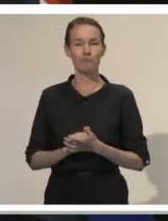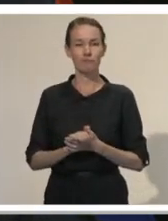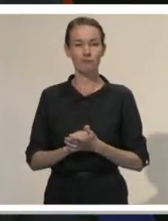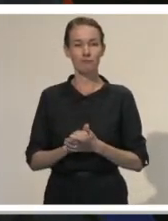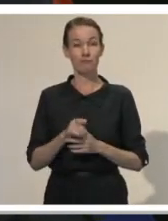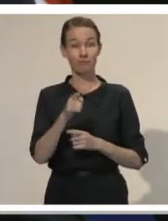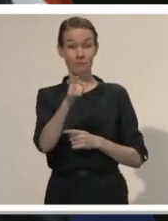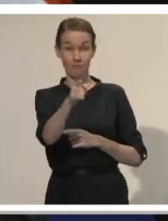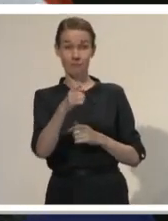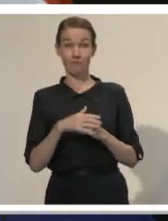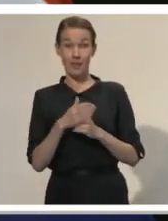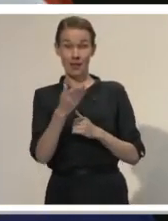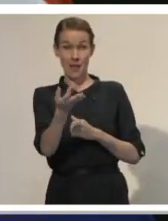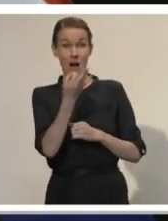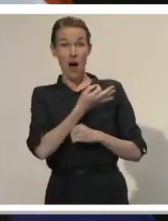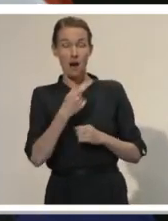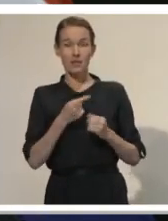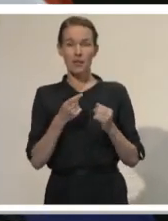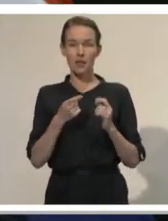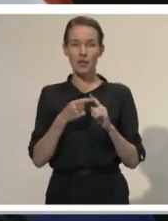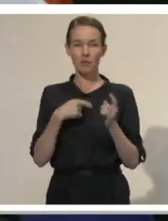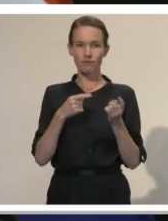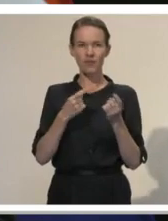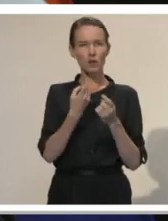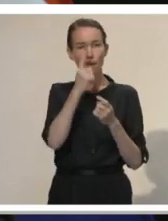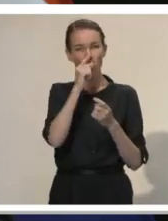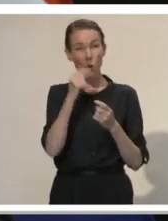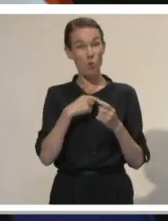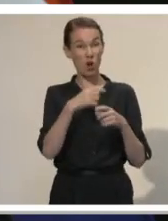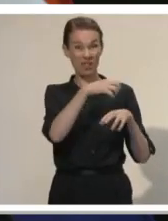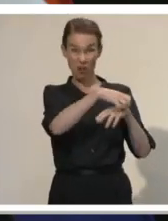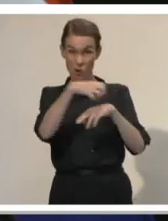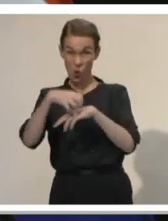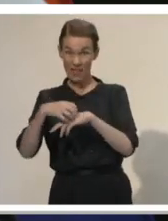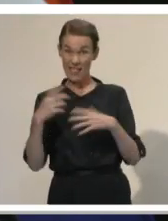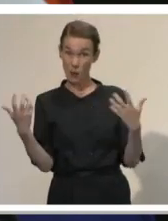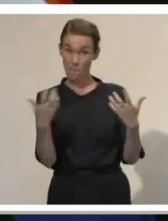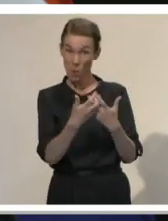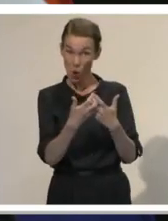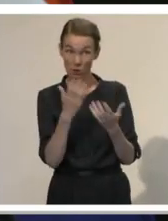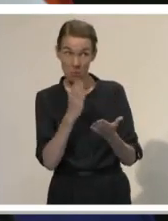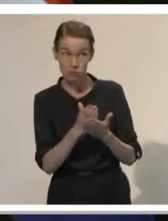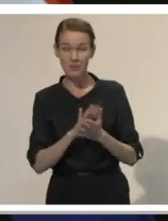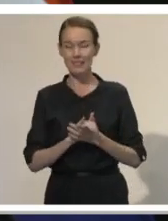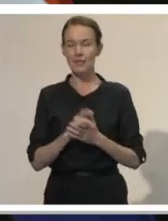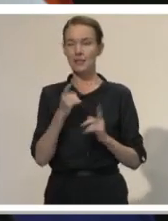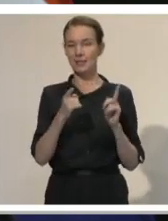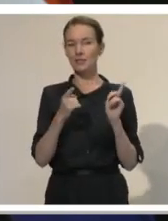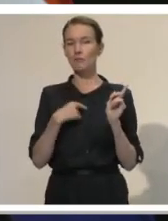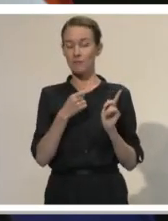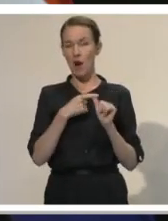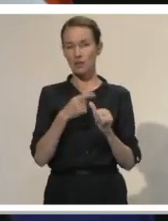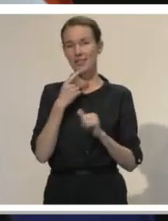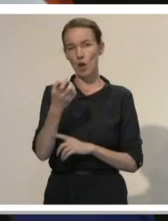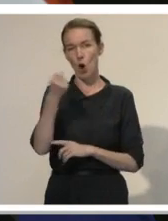part of your thinking as part of that second tranche? Let's say that's on ice. We've asked PricewaterhouseCoopers, who are doing the